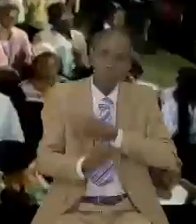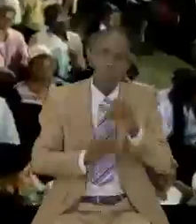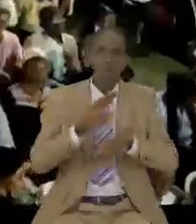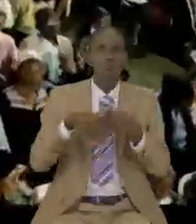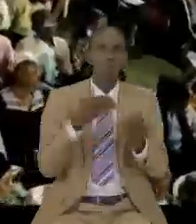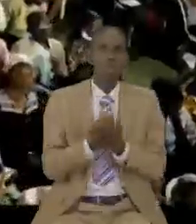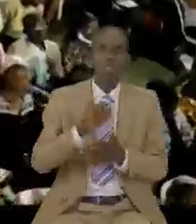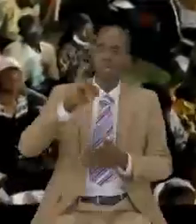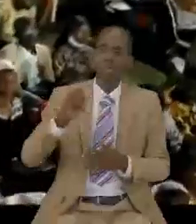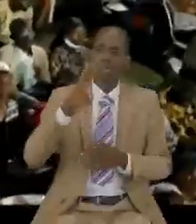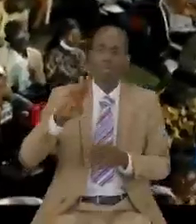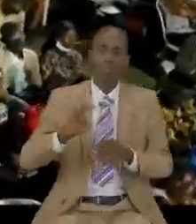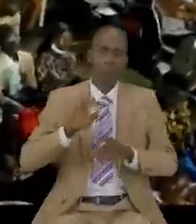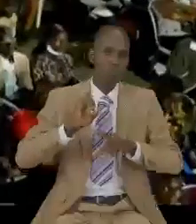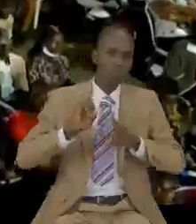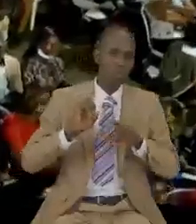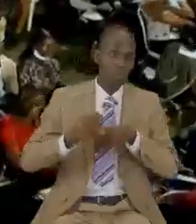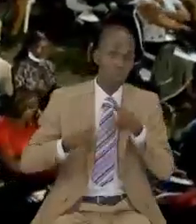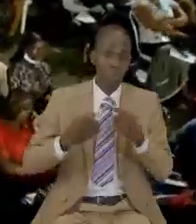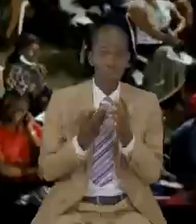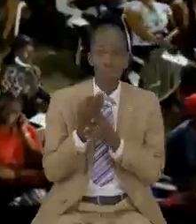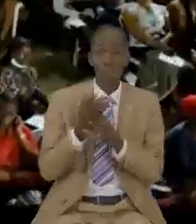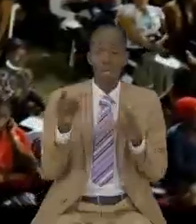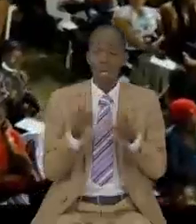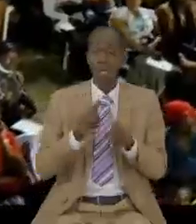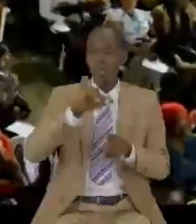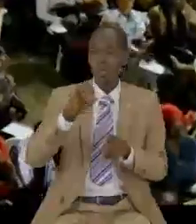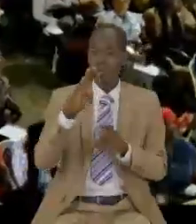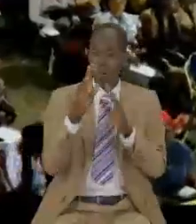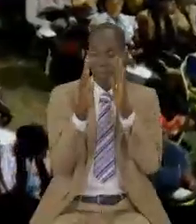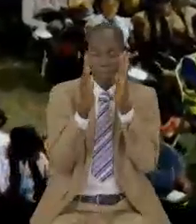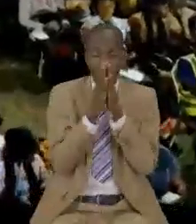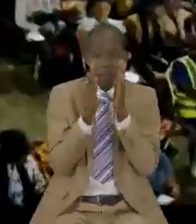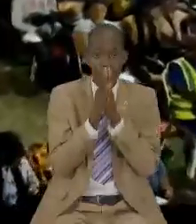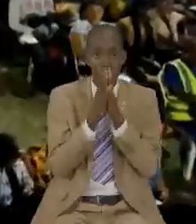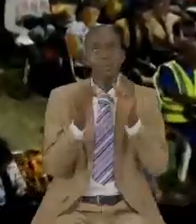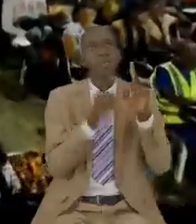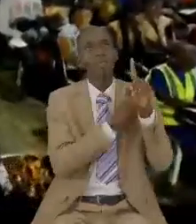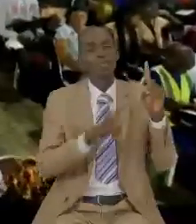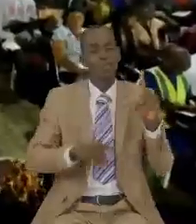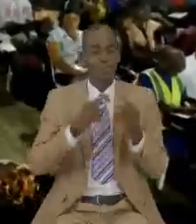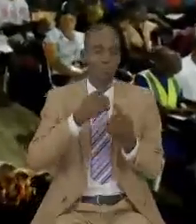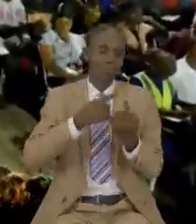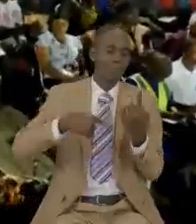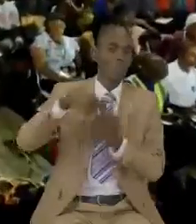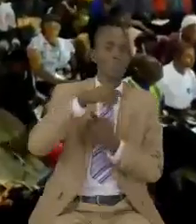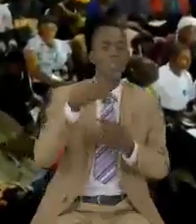through, as he prayed, the Lord turned the captivity. You see, the Lord will put